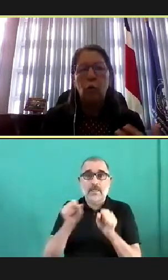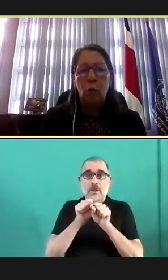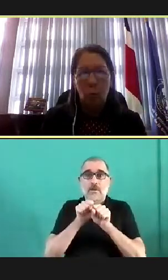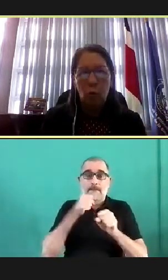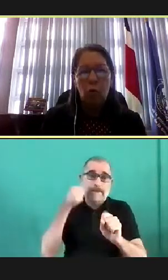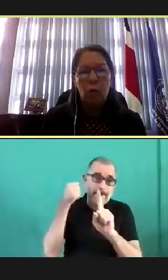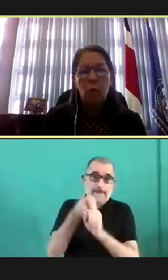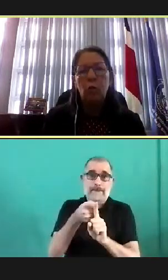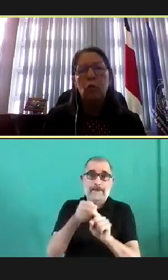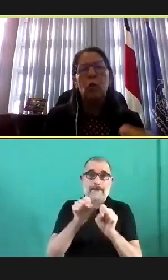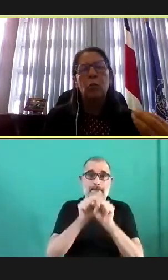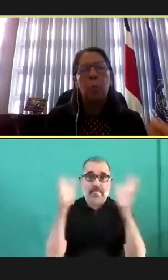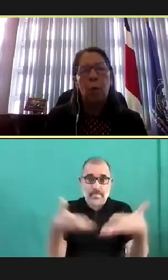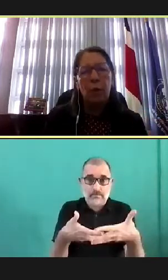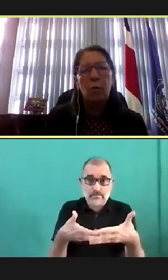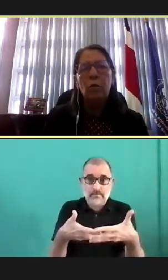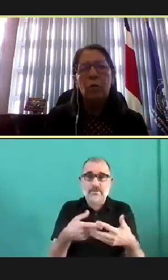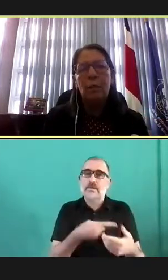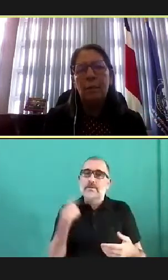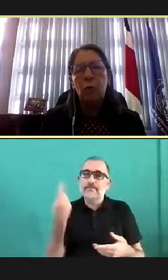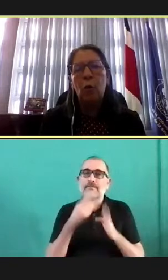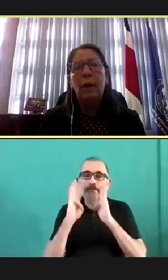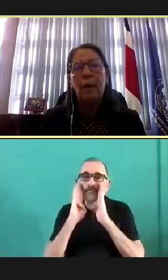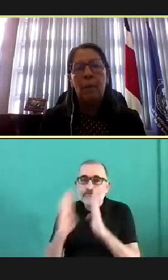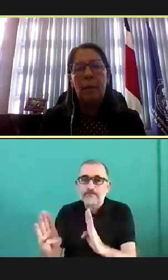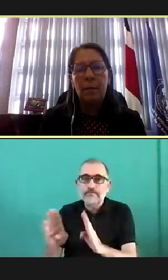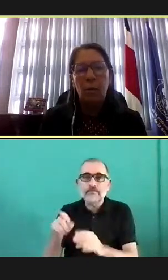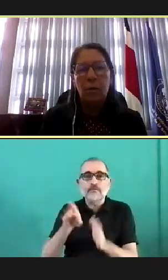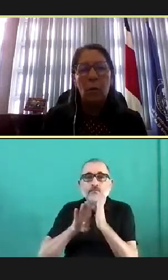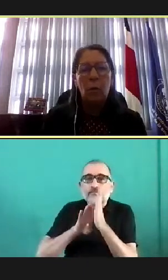providing support for the local communities,